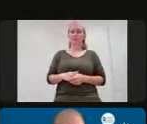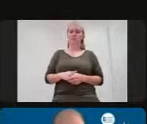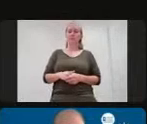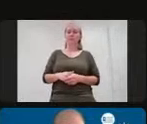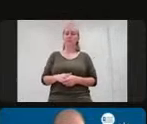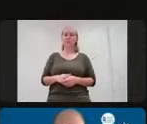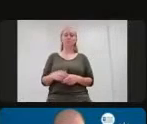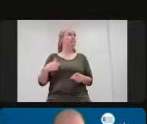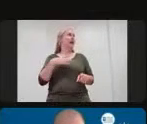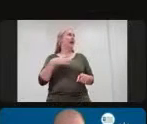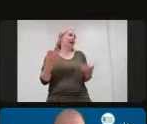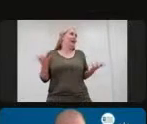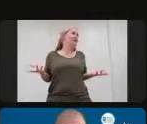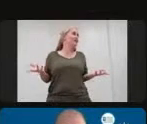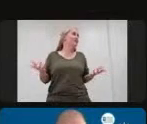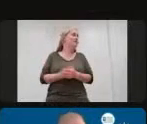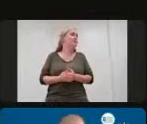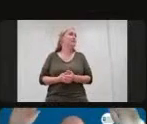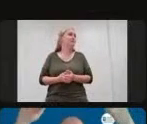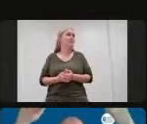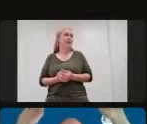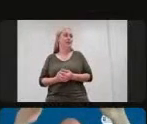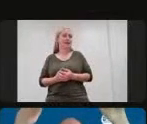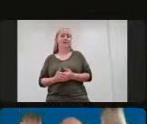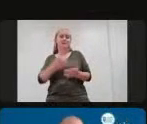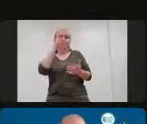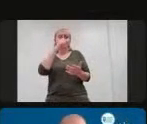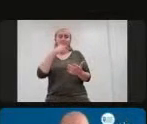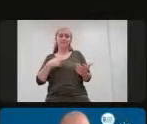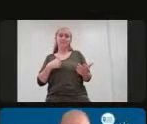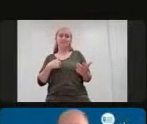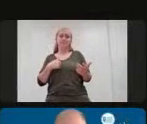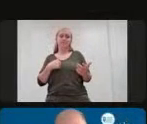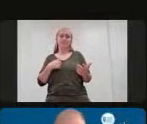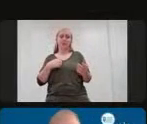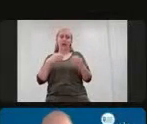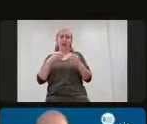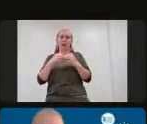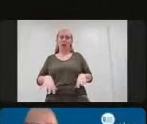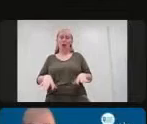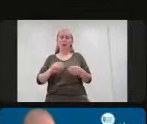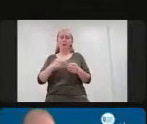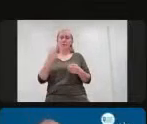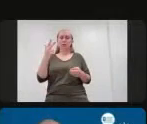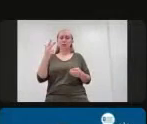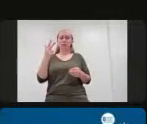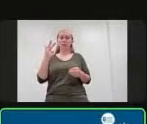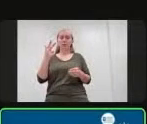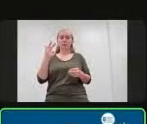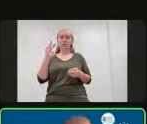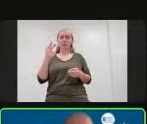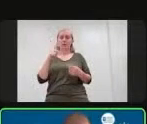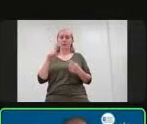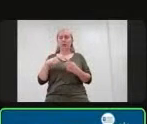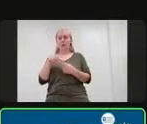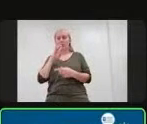I like it. I mean, I guess I must have just like glossed over number 3 when I was talking about number 2. I